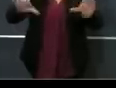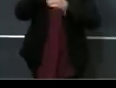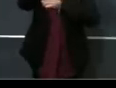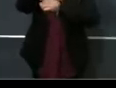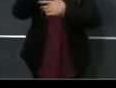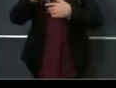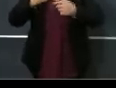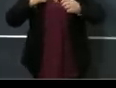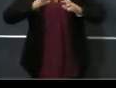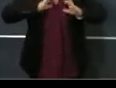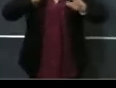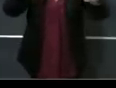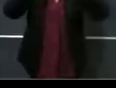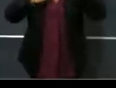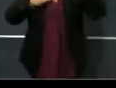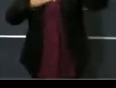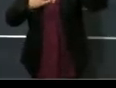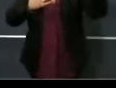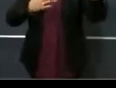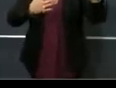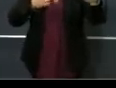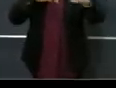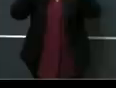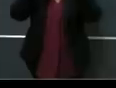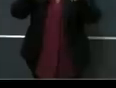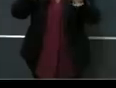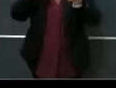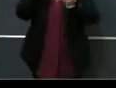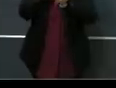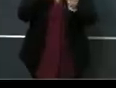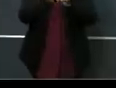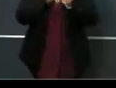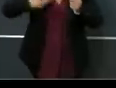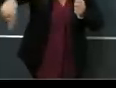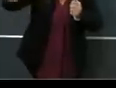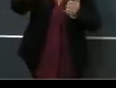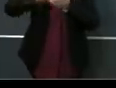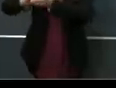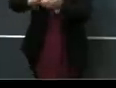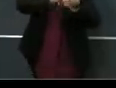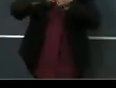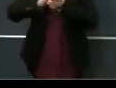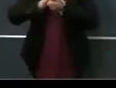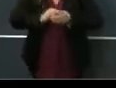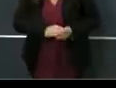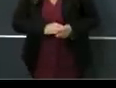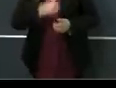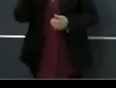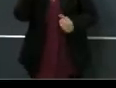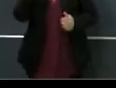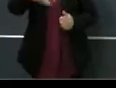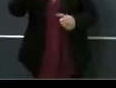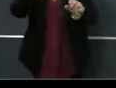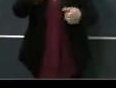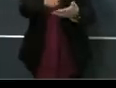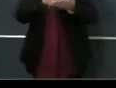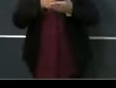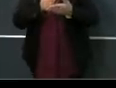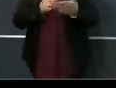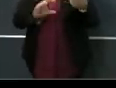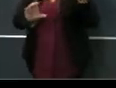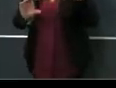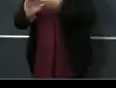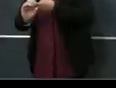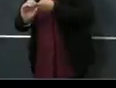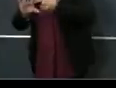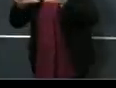today who are meeting the moment. We look forward to working with those who will continue to meet the moment. Anyone can help, and we welcome your help with the task force or